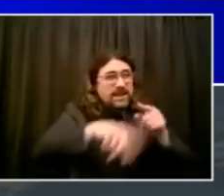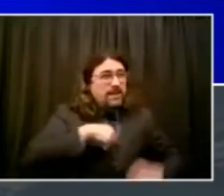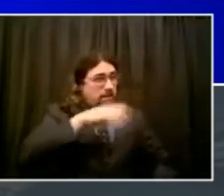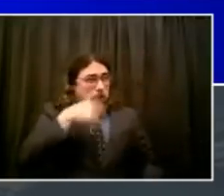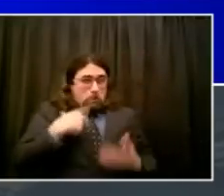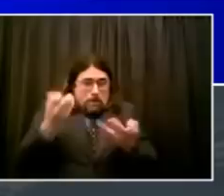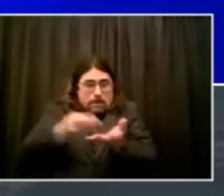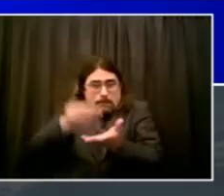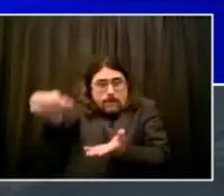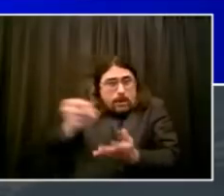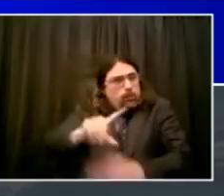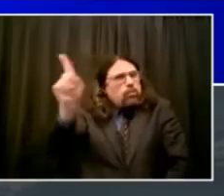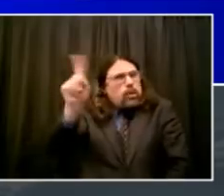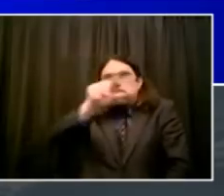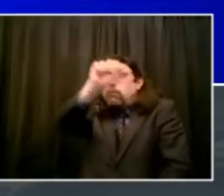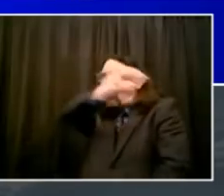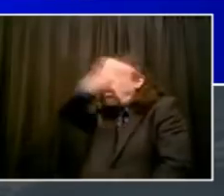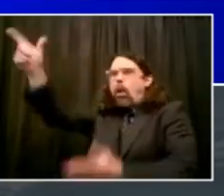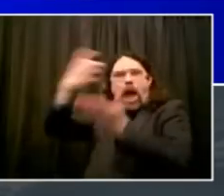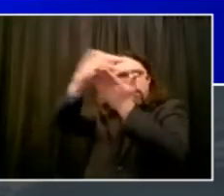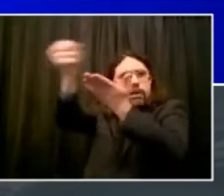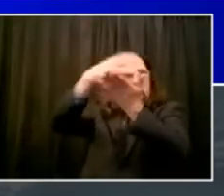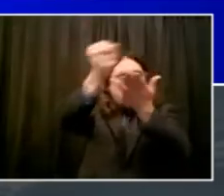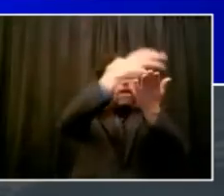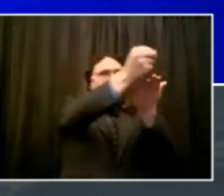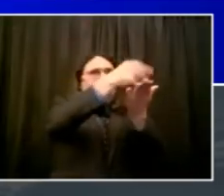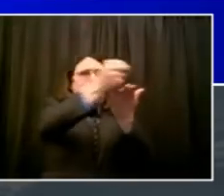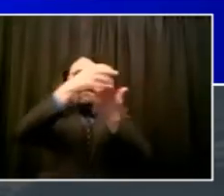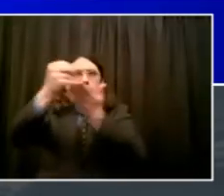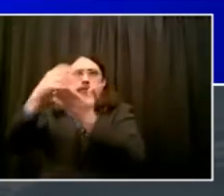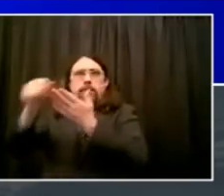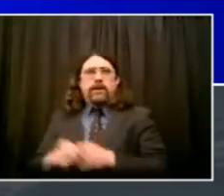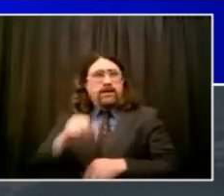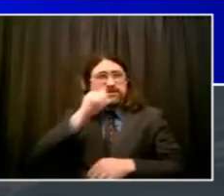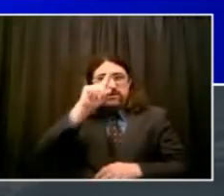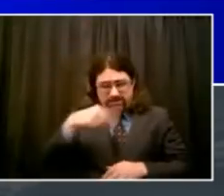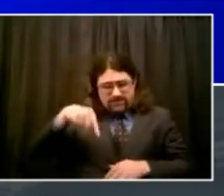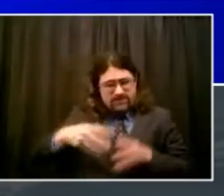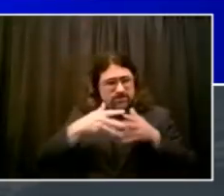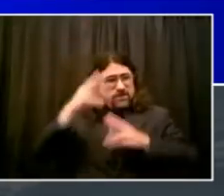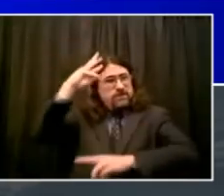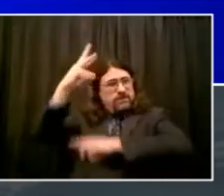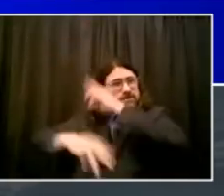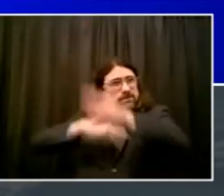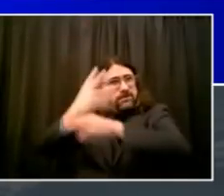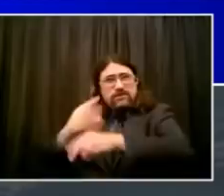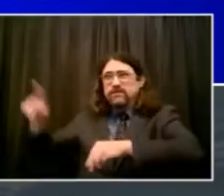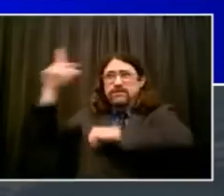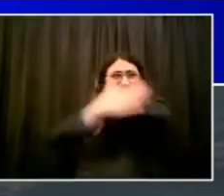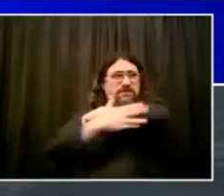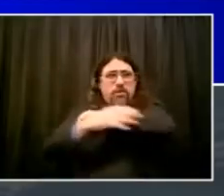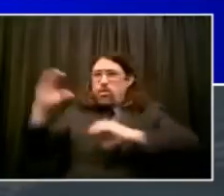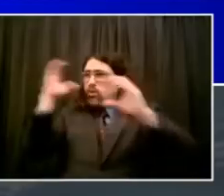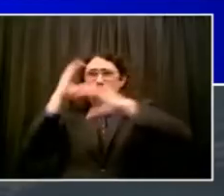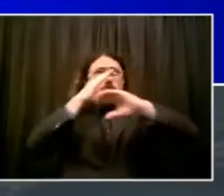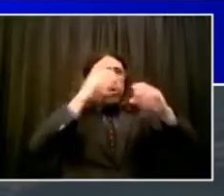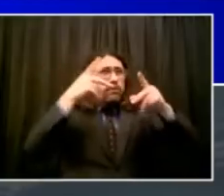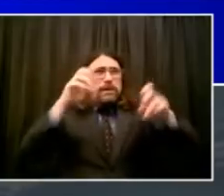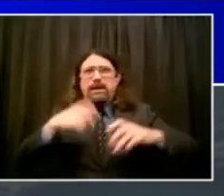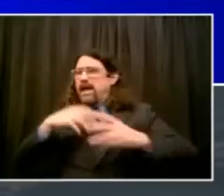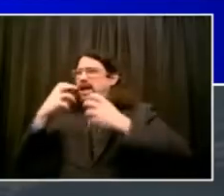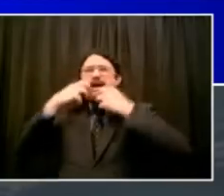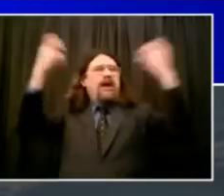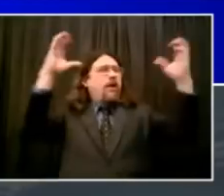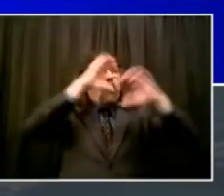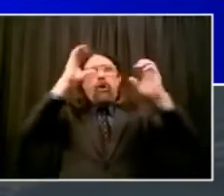world, constantly trying to see, could we get a shipment one day earlier? And then, as we've talked about before, realizing we had to